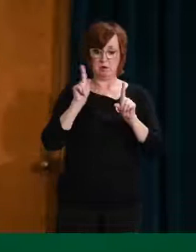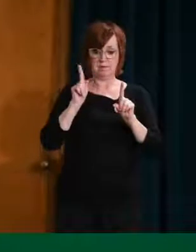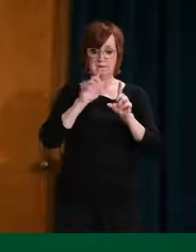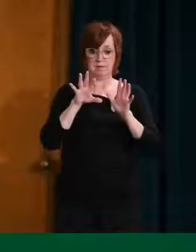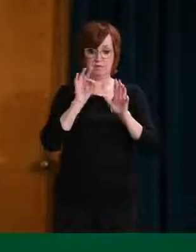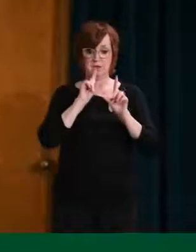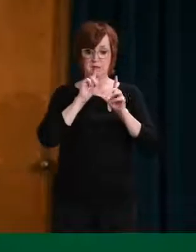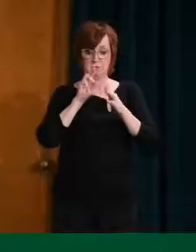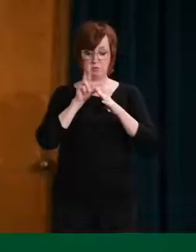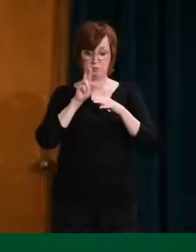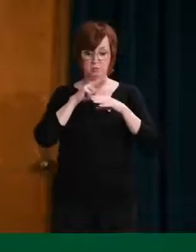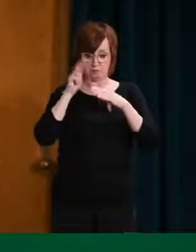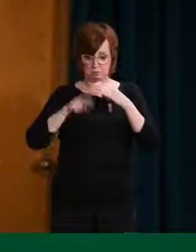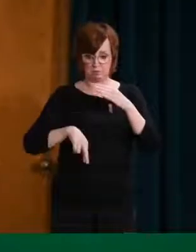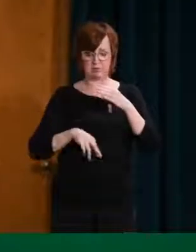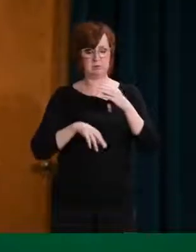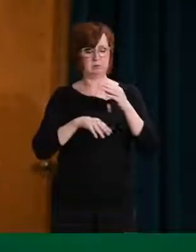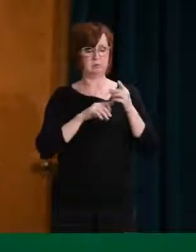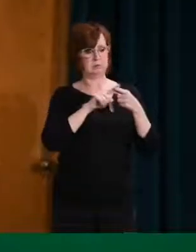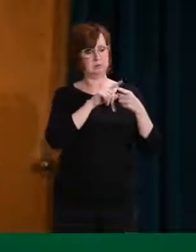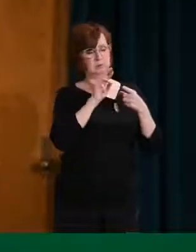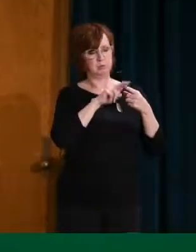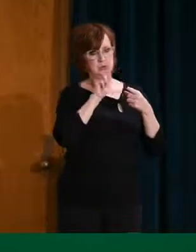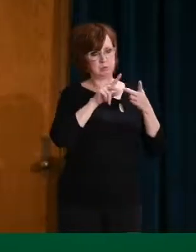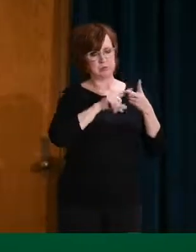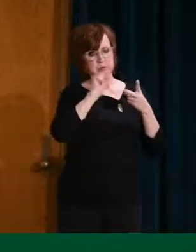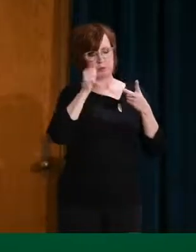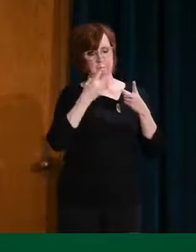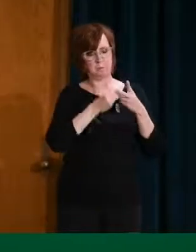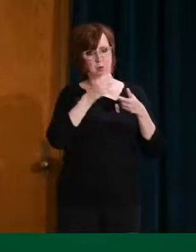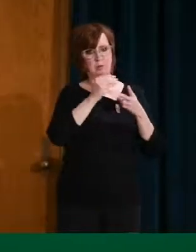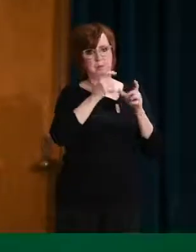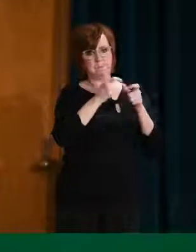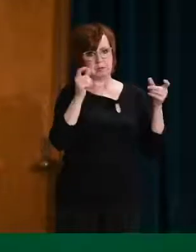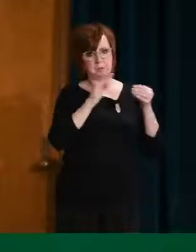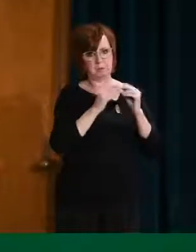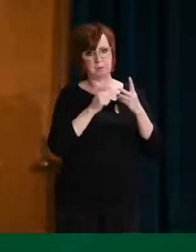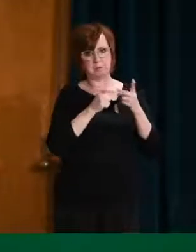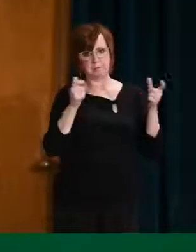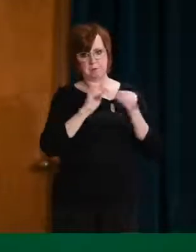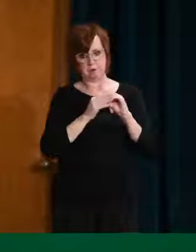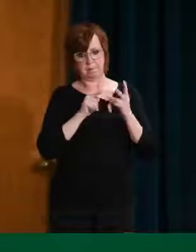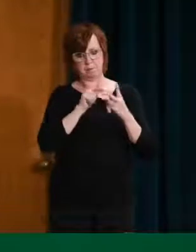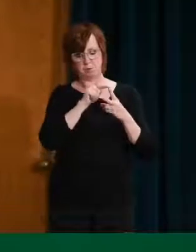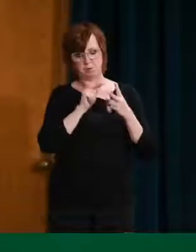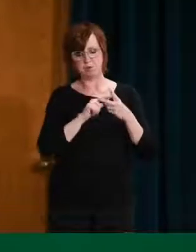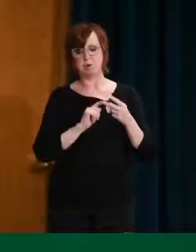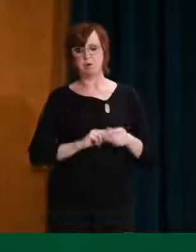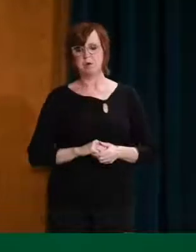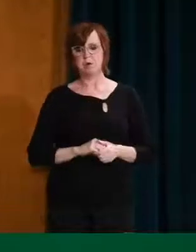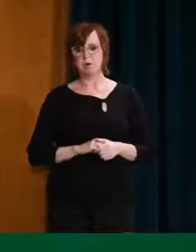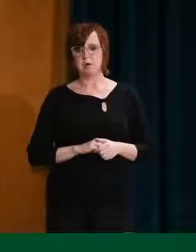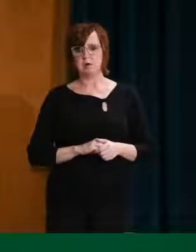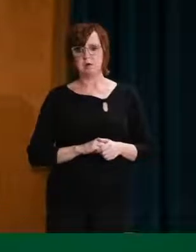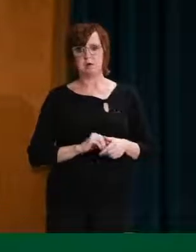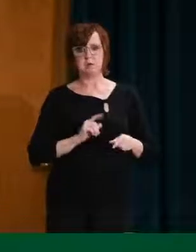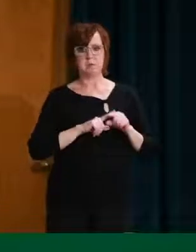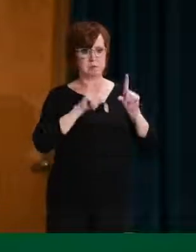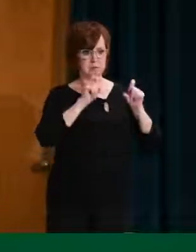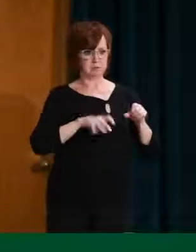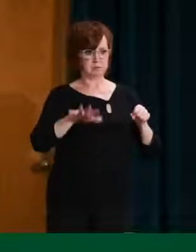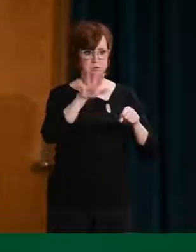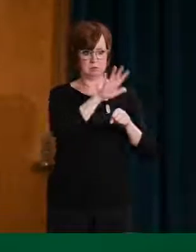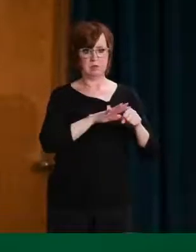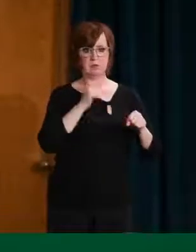and Saskatoon, but there has been testing centers established throughout the province. Testing is widely available throughout